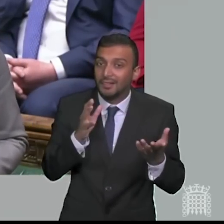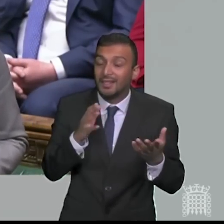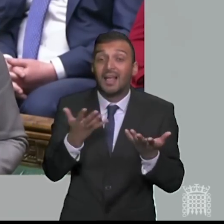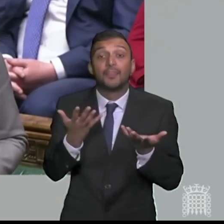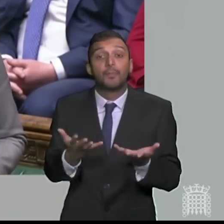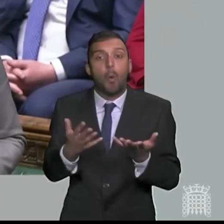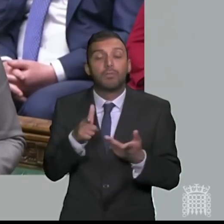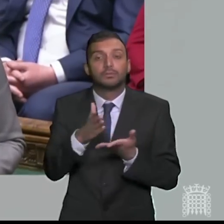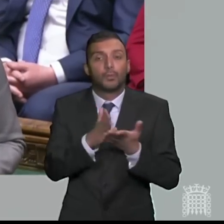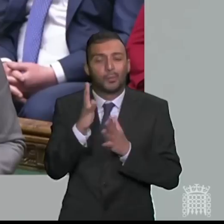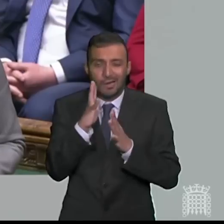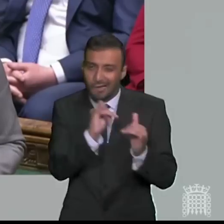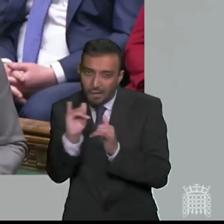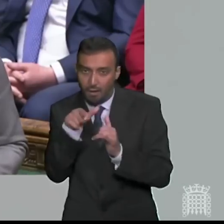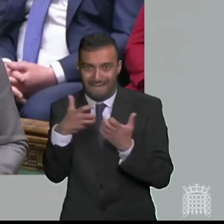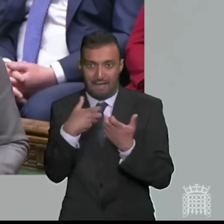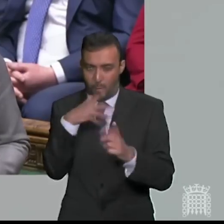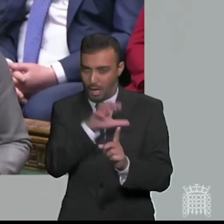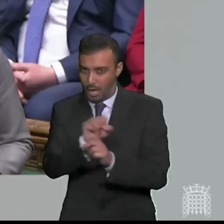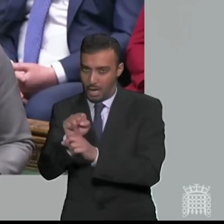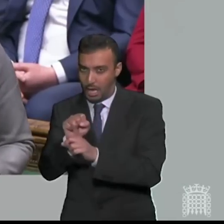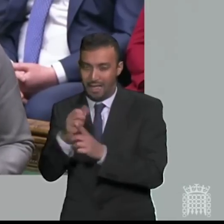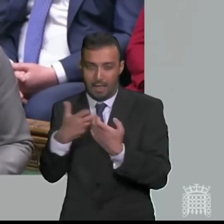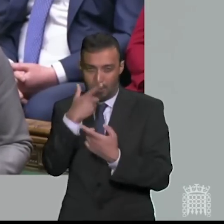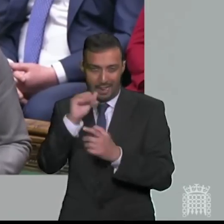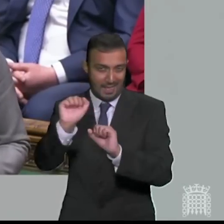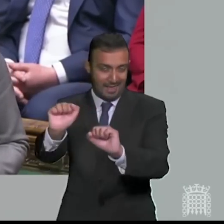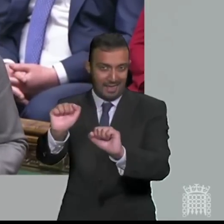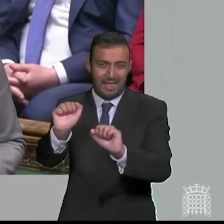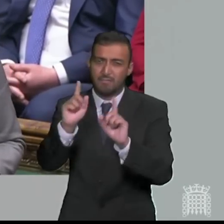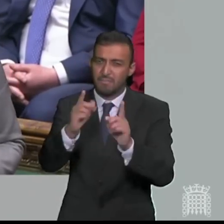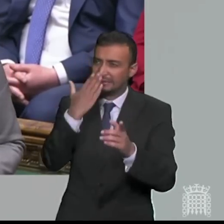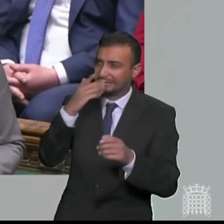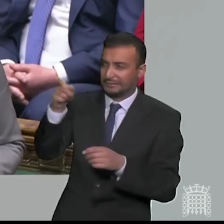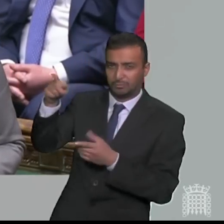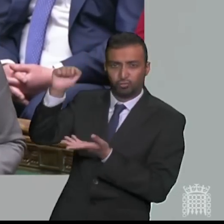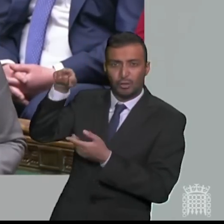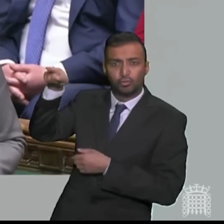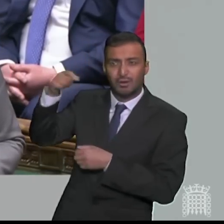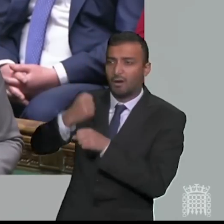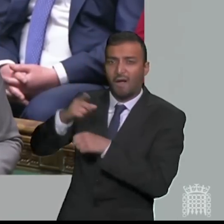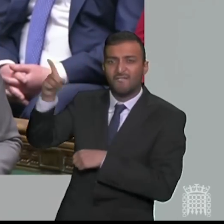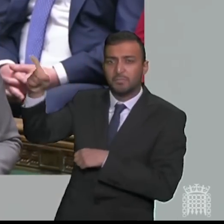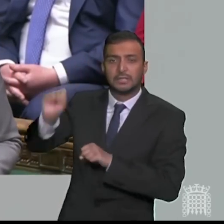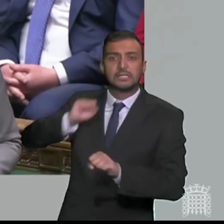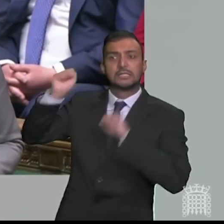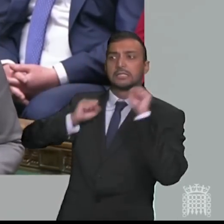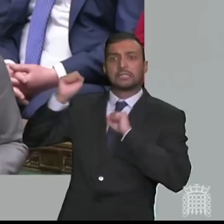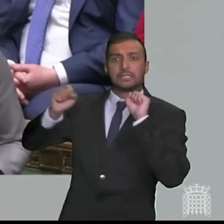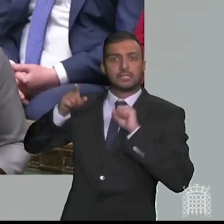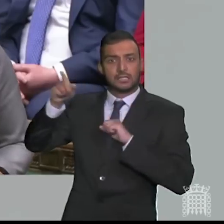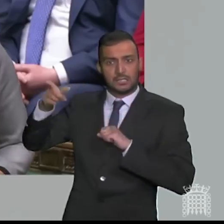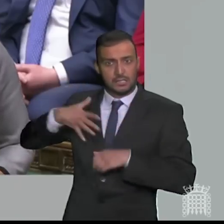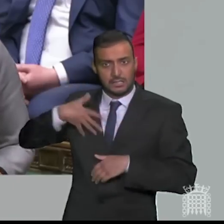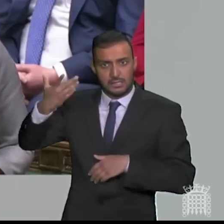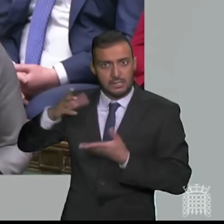effective weapon against this deadly disease, yet the Treasury remains stubbornly opposed to exempting VAT on these life-saving products.